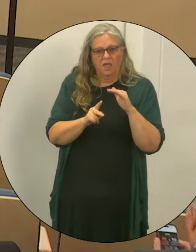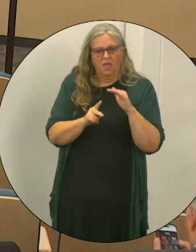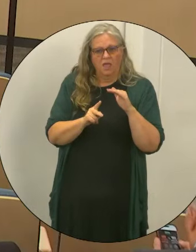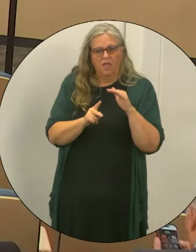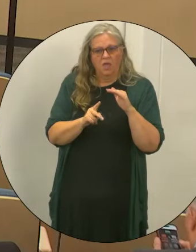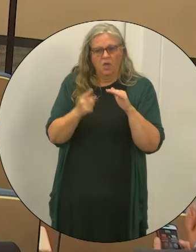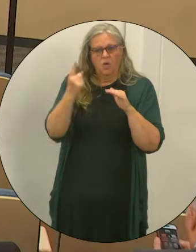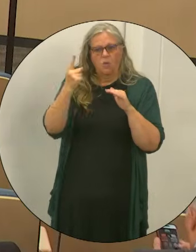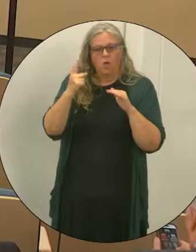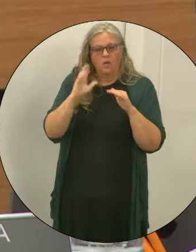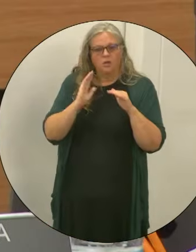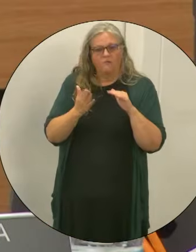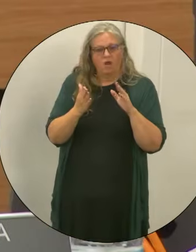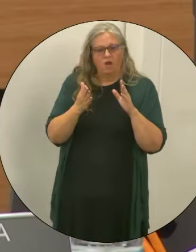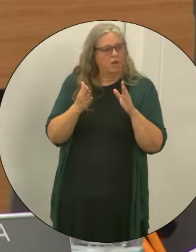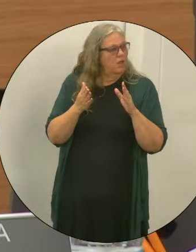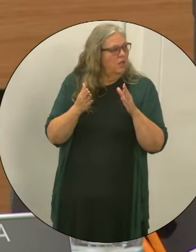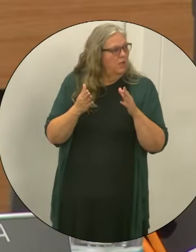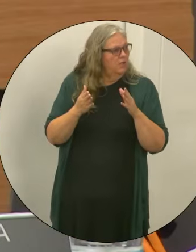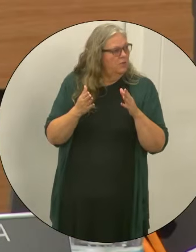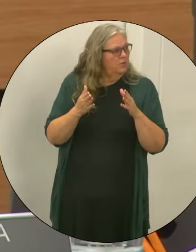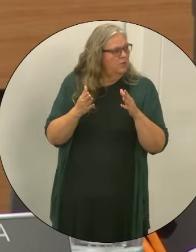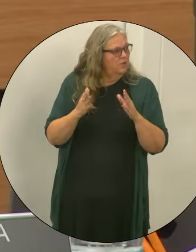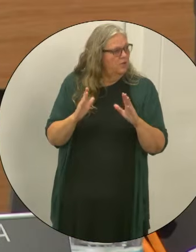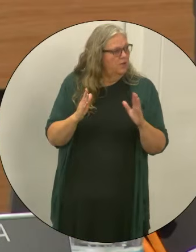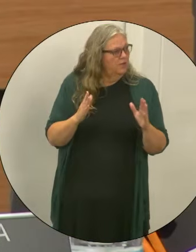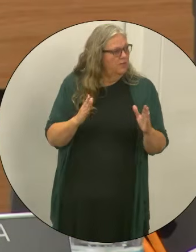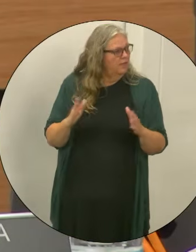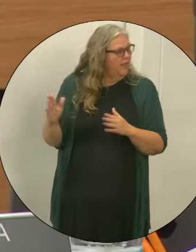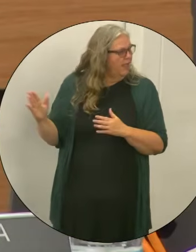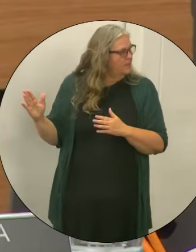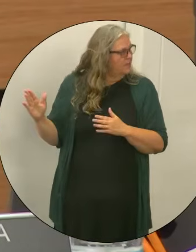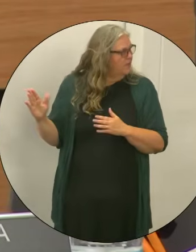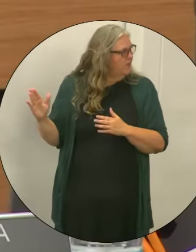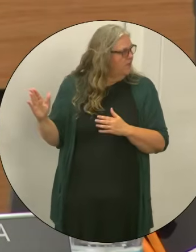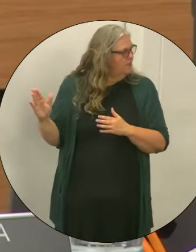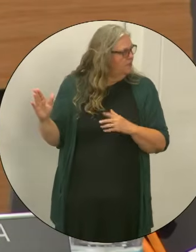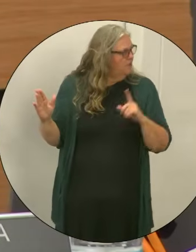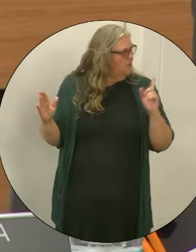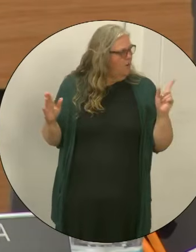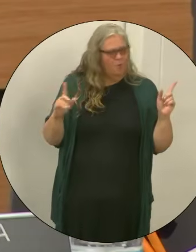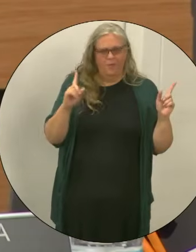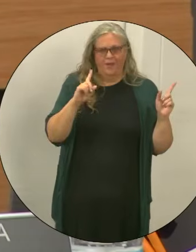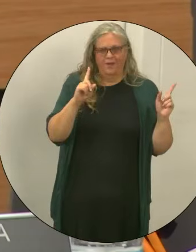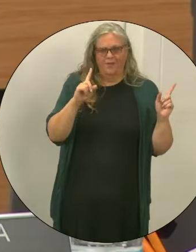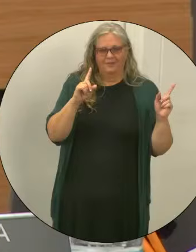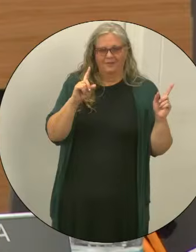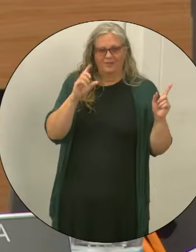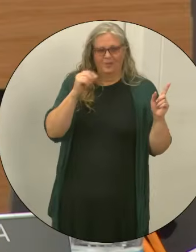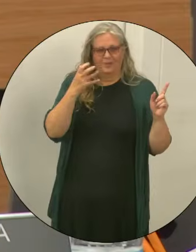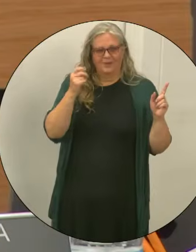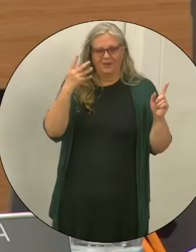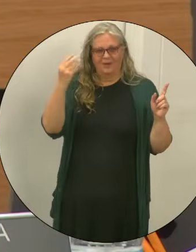one of our strategic plans, where did the superintendent go? Was, how do we build build